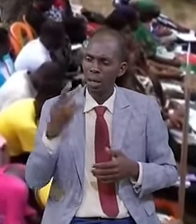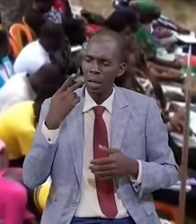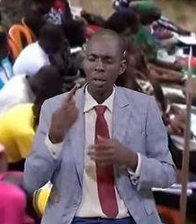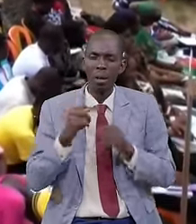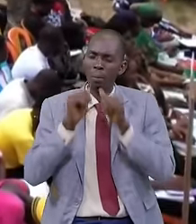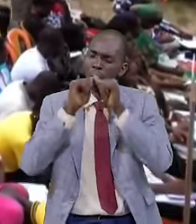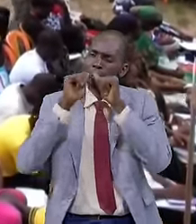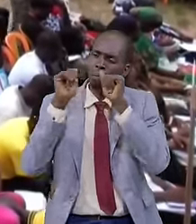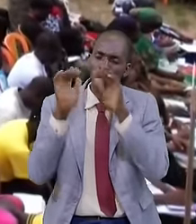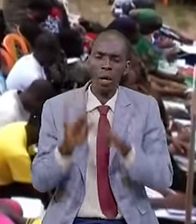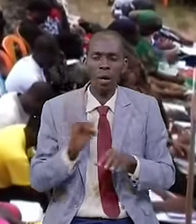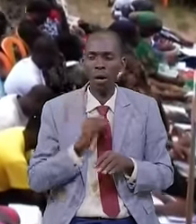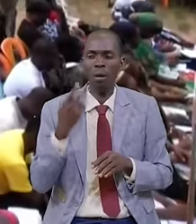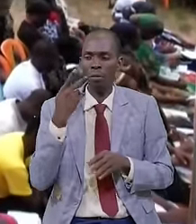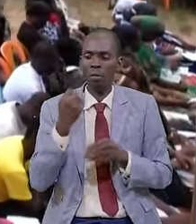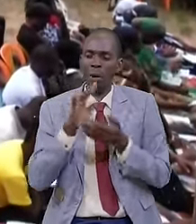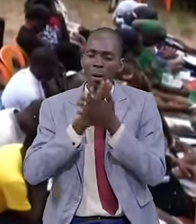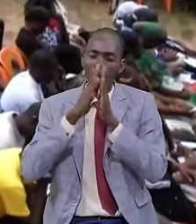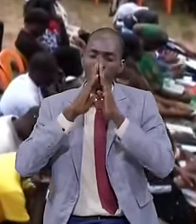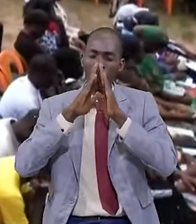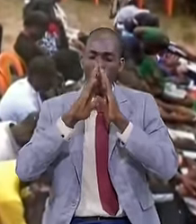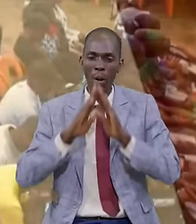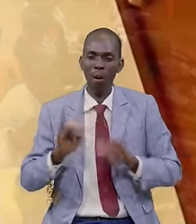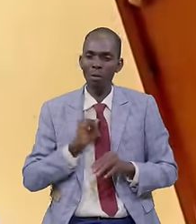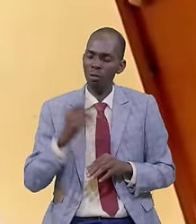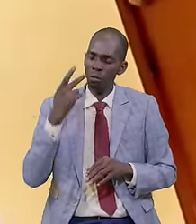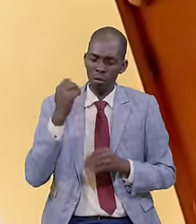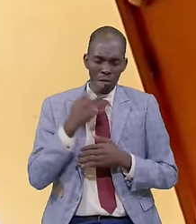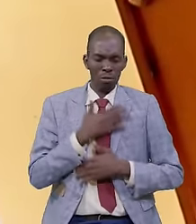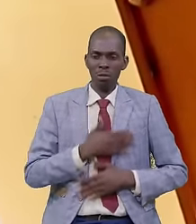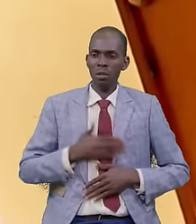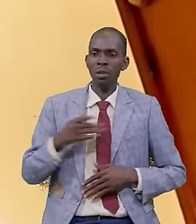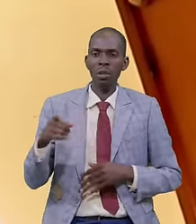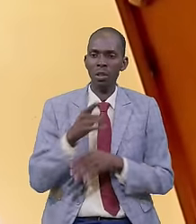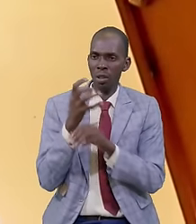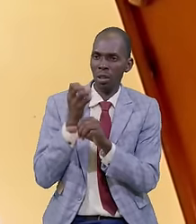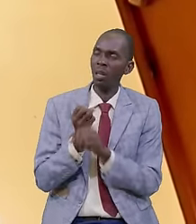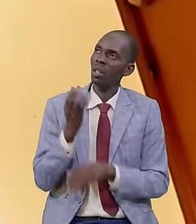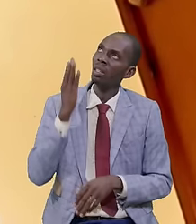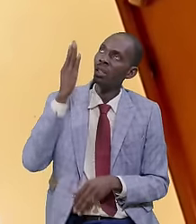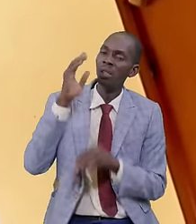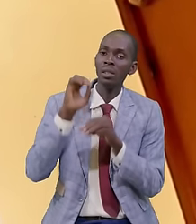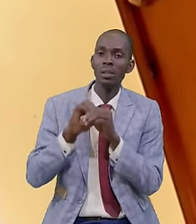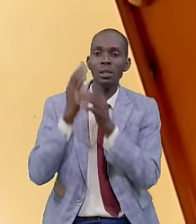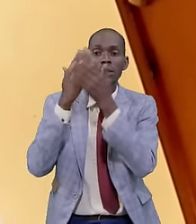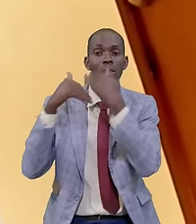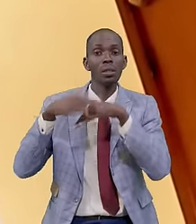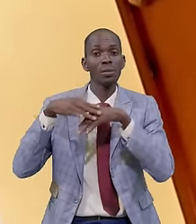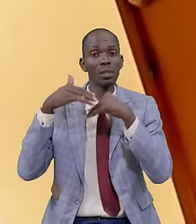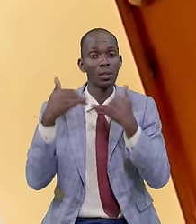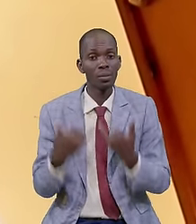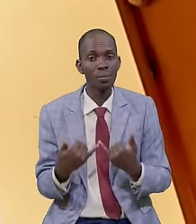the companionship. I see the enjoyment they get in heaven. Now I have